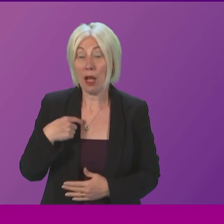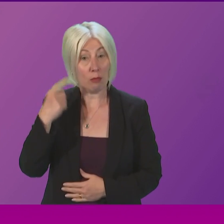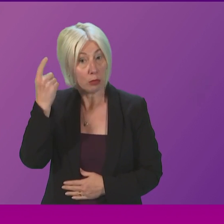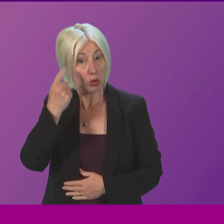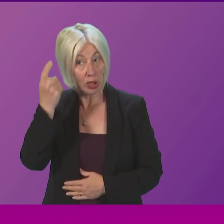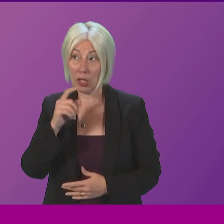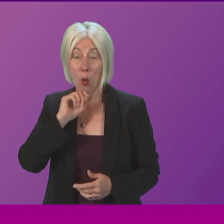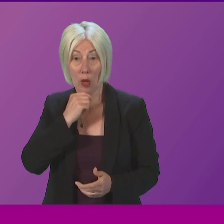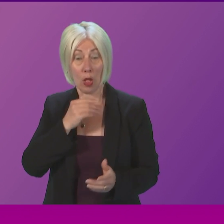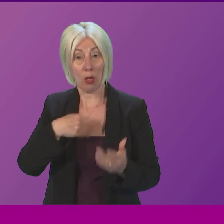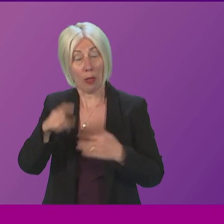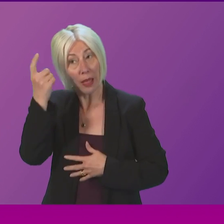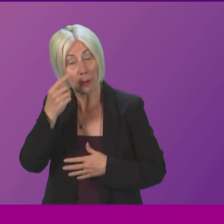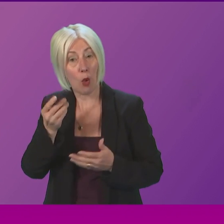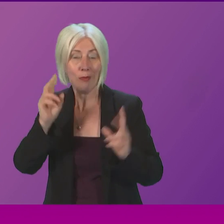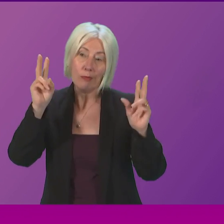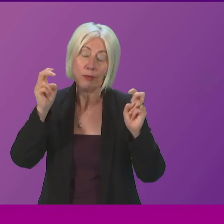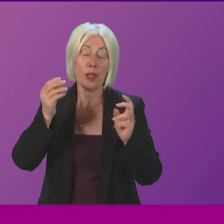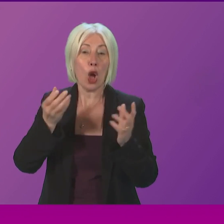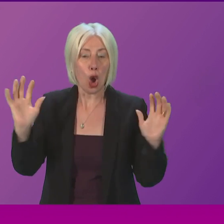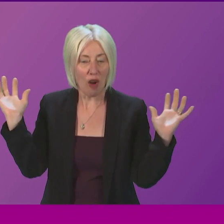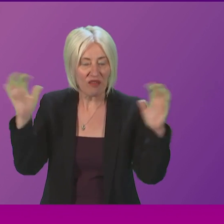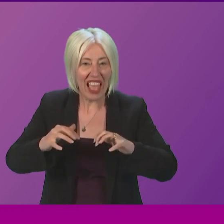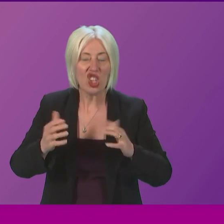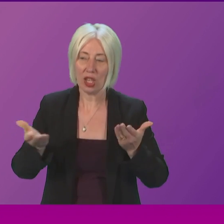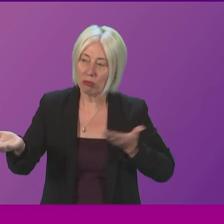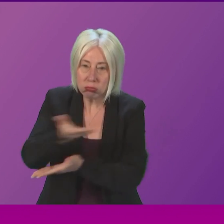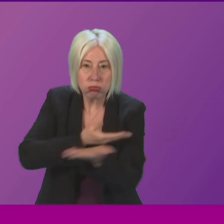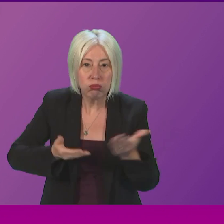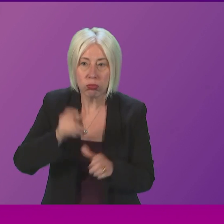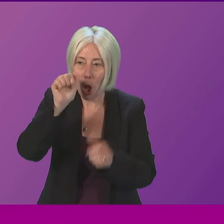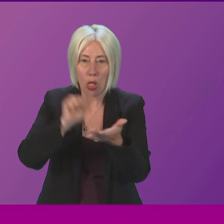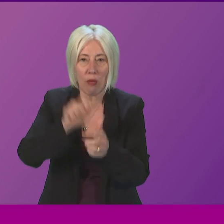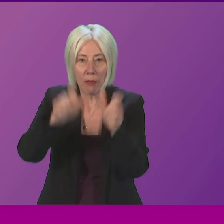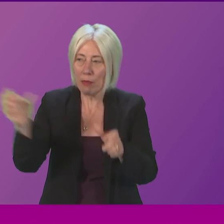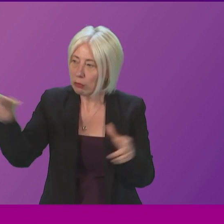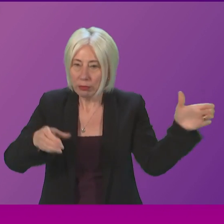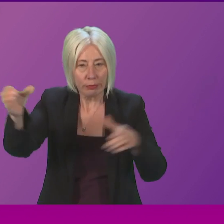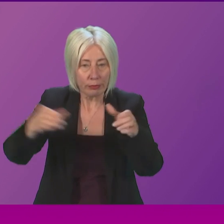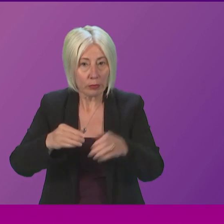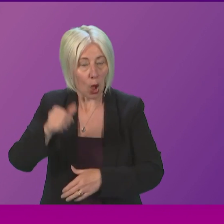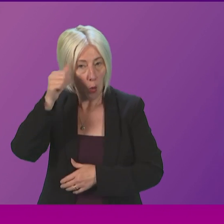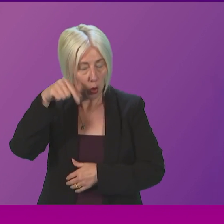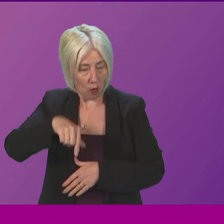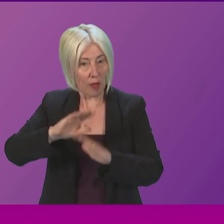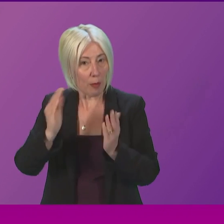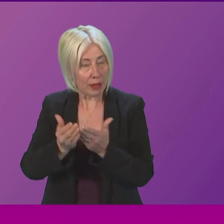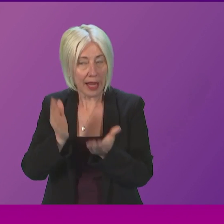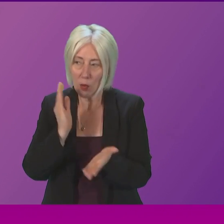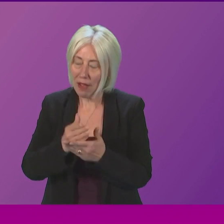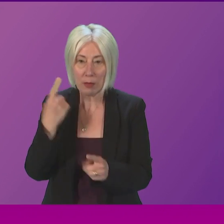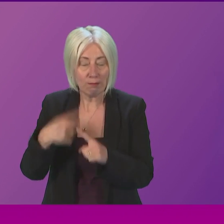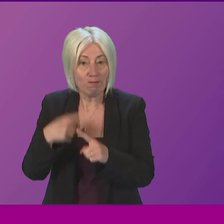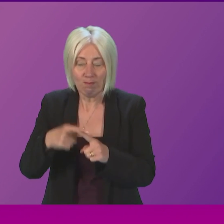consideration away for a climate conversation or convention to bring the appropriate stakeholders together, because we know for the good of our planet we have to go faster, we